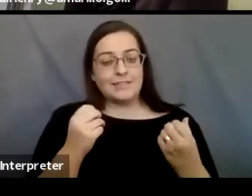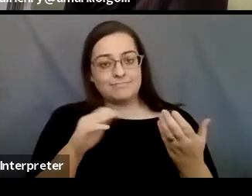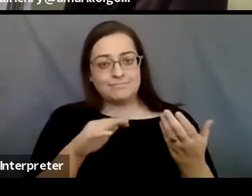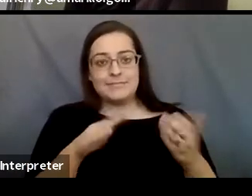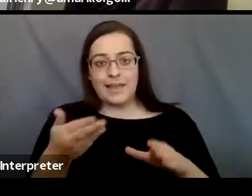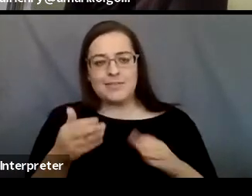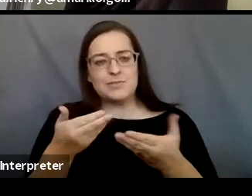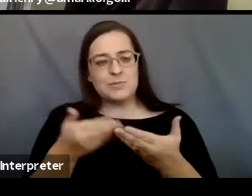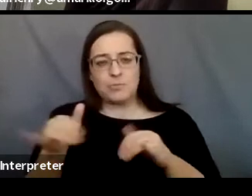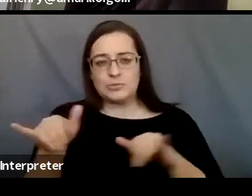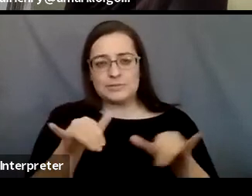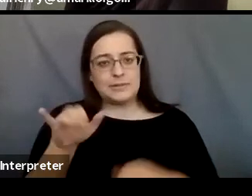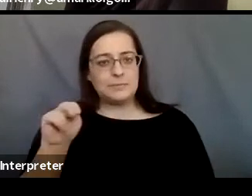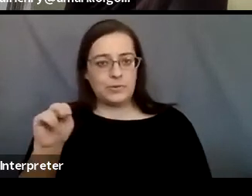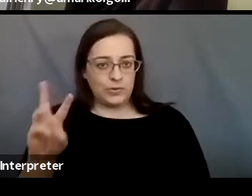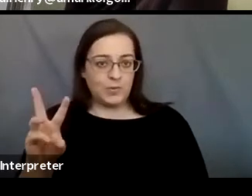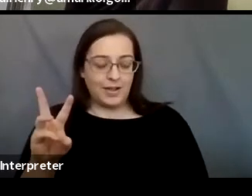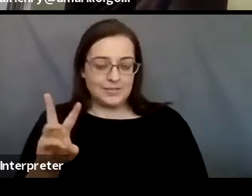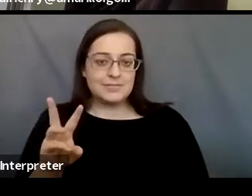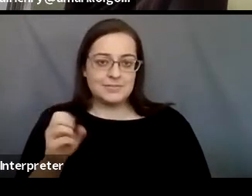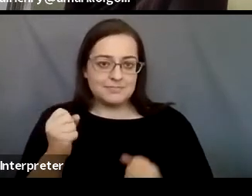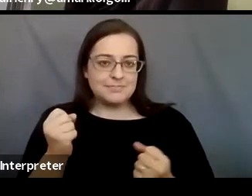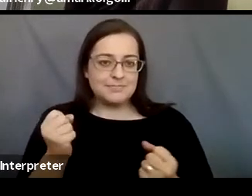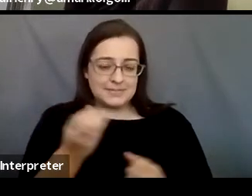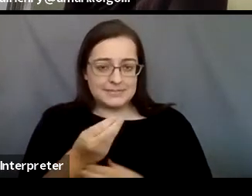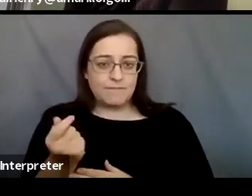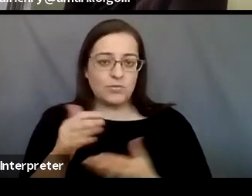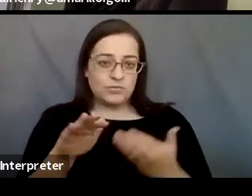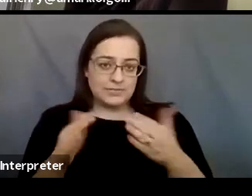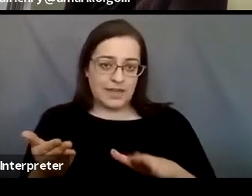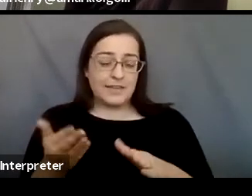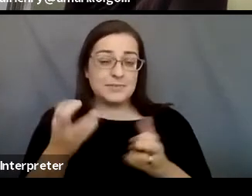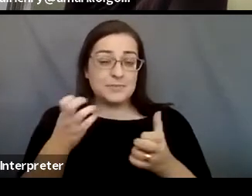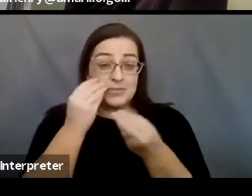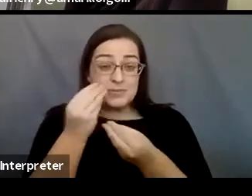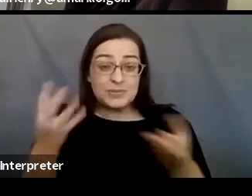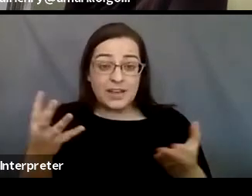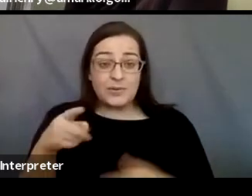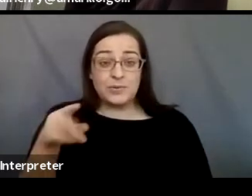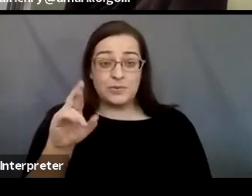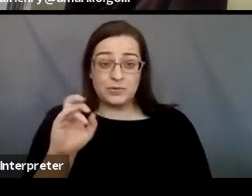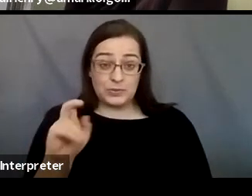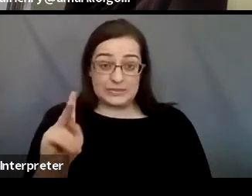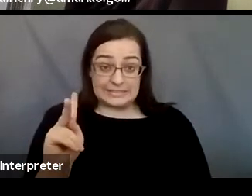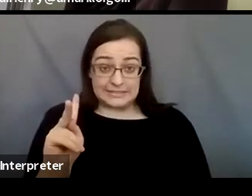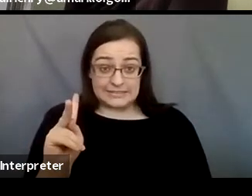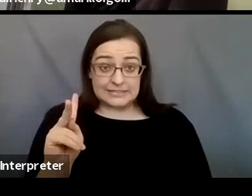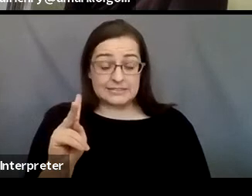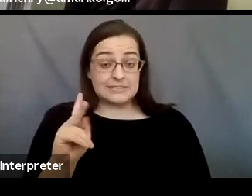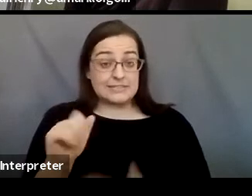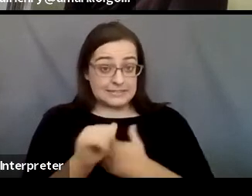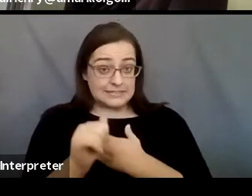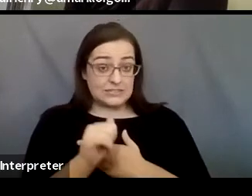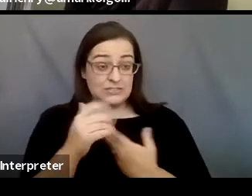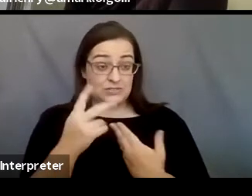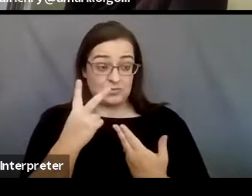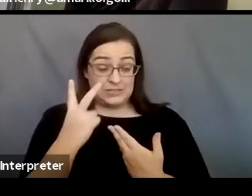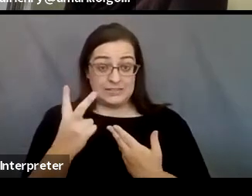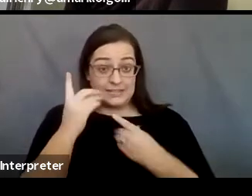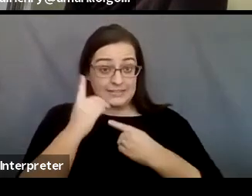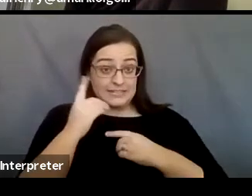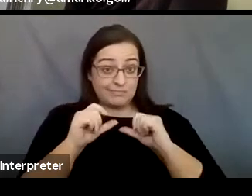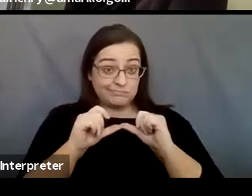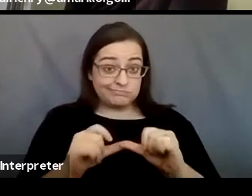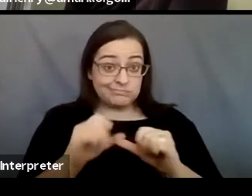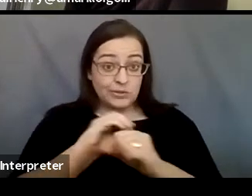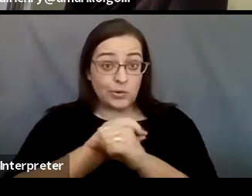Texas Hospital does. So I think what we're trying to tell you is that the risk for this disease to progress through the winter